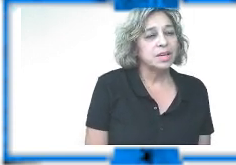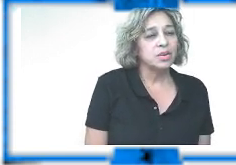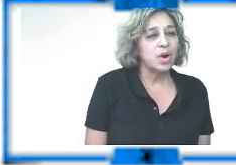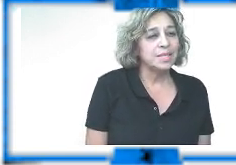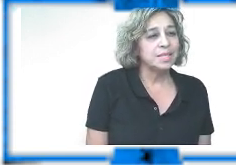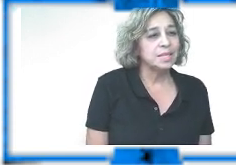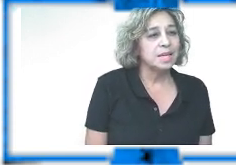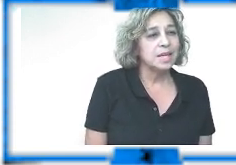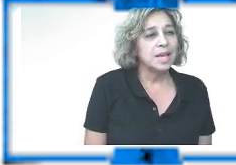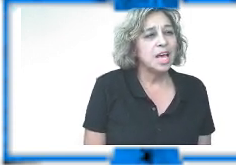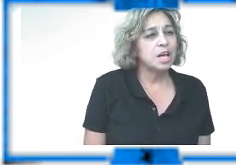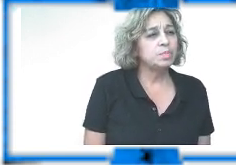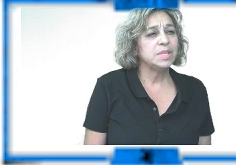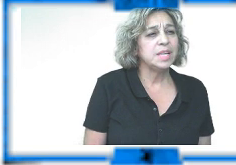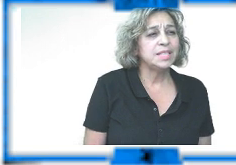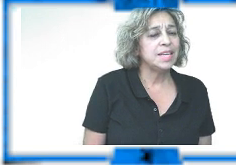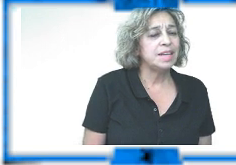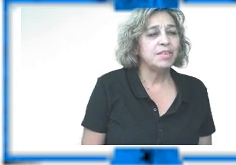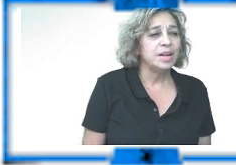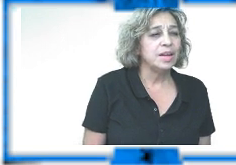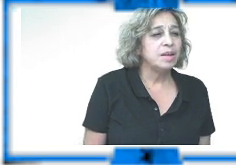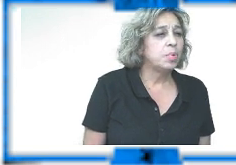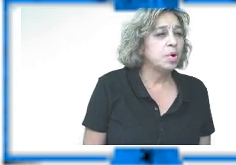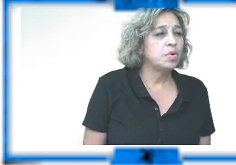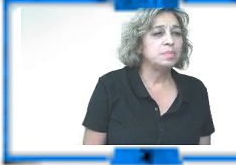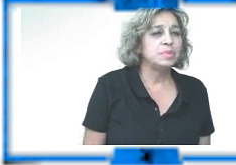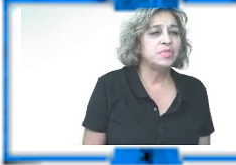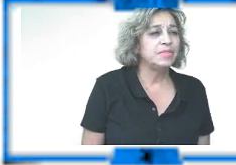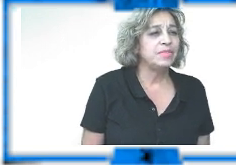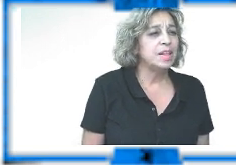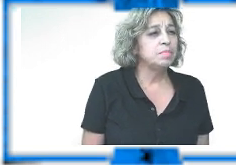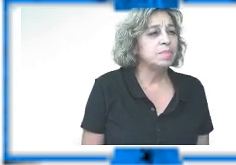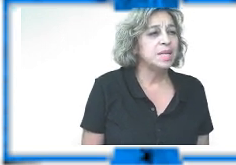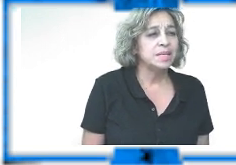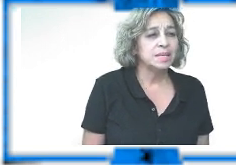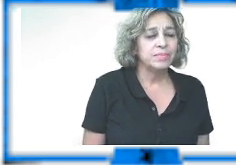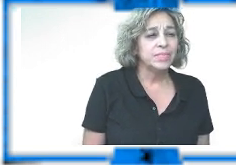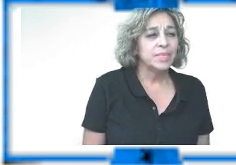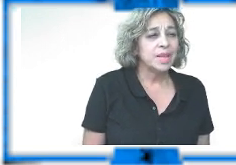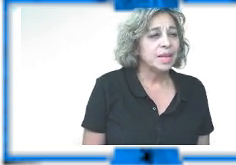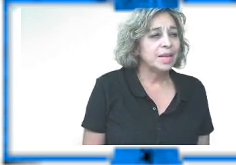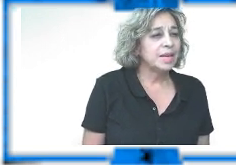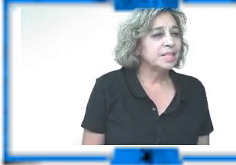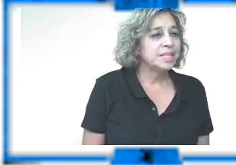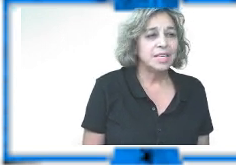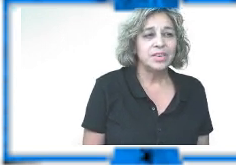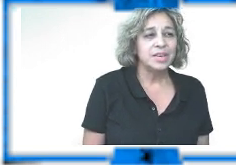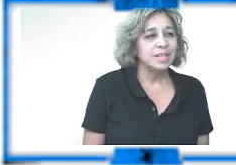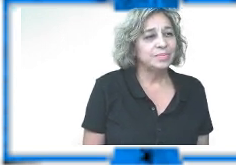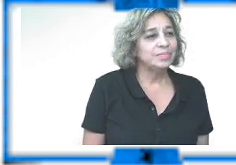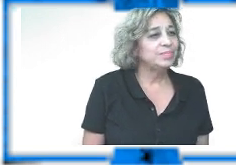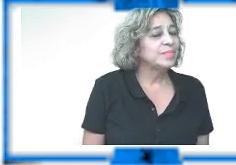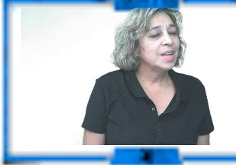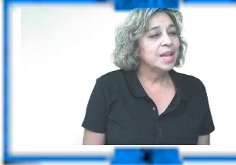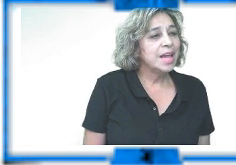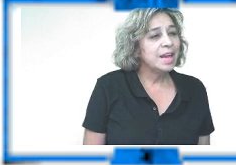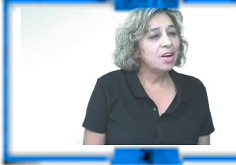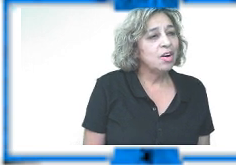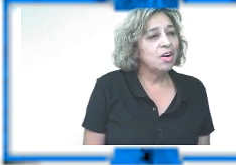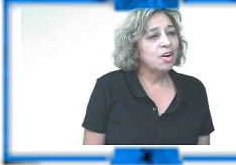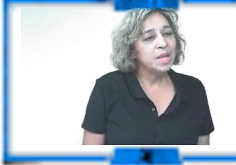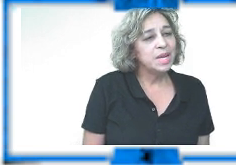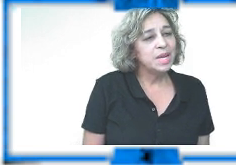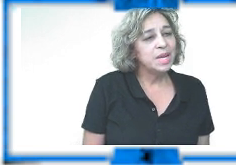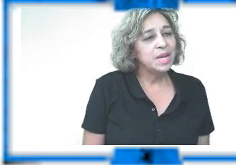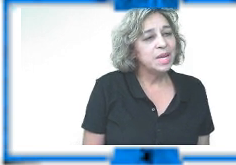projects, grants, helps, etc., programs for development, etc. And